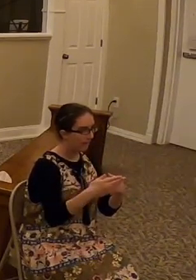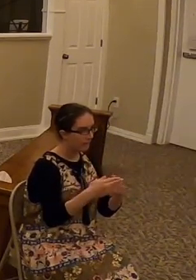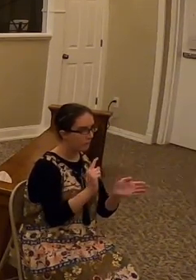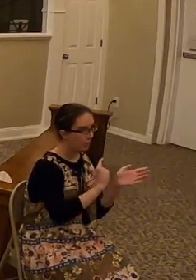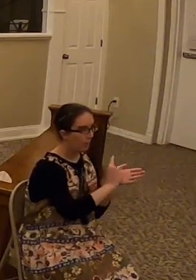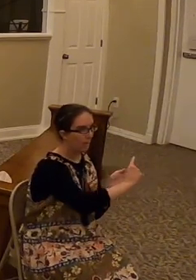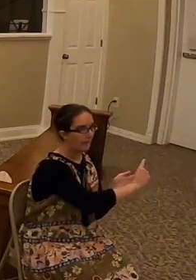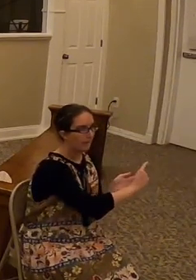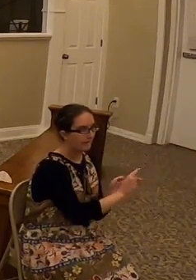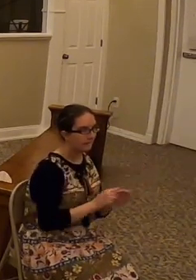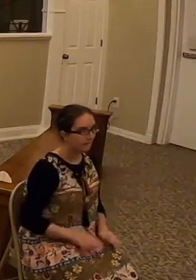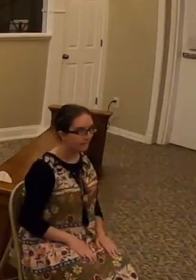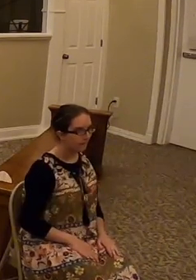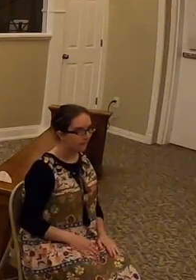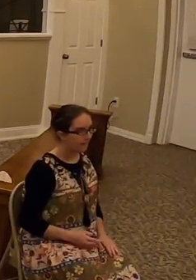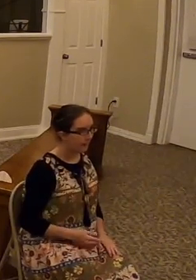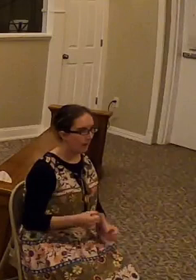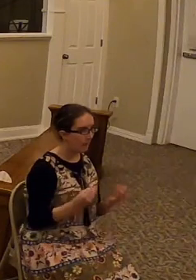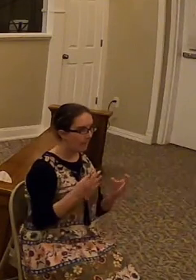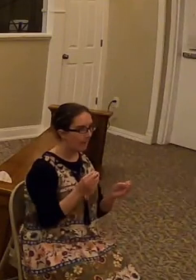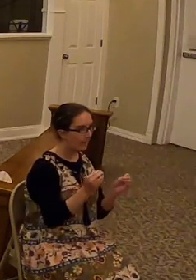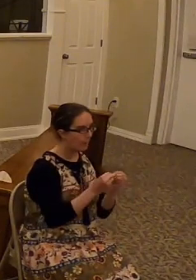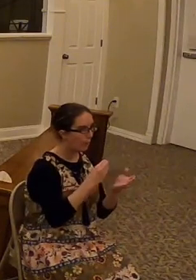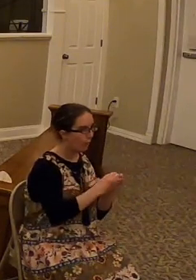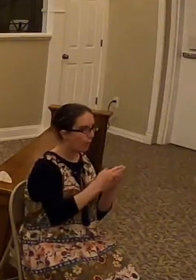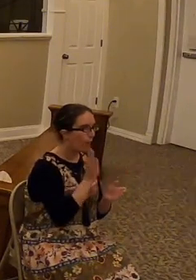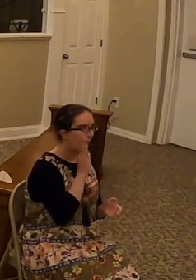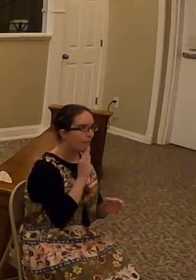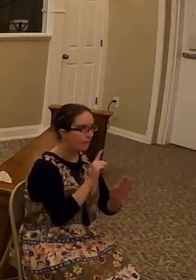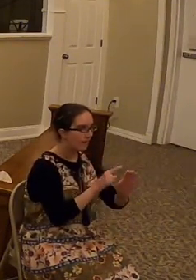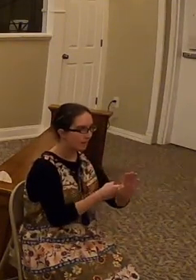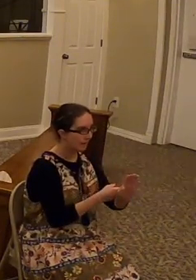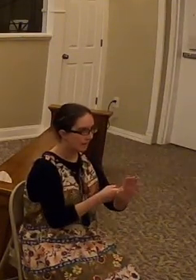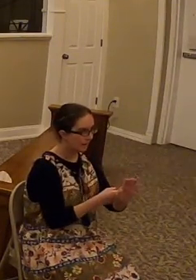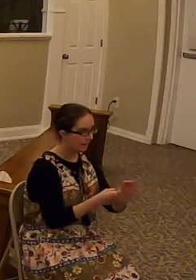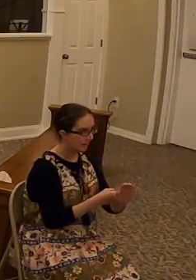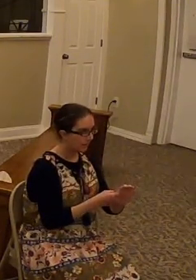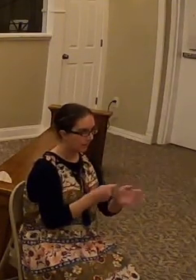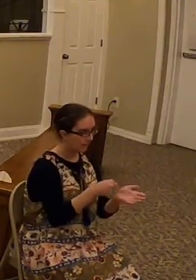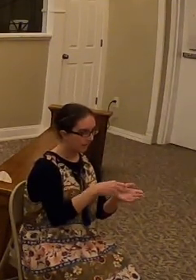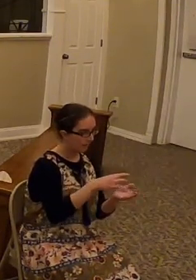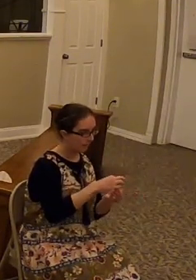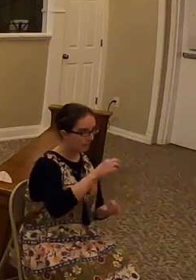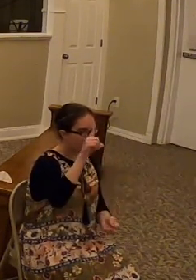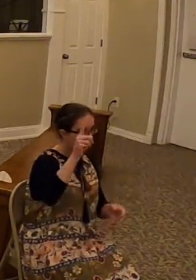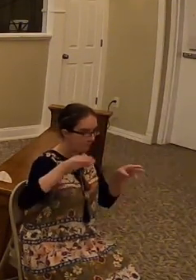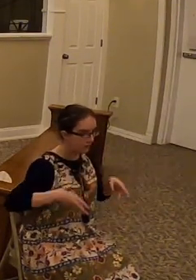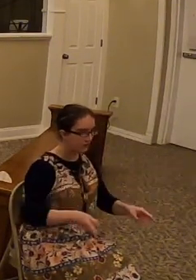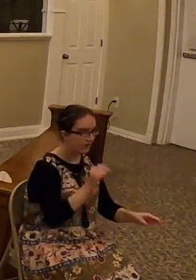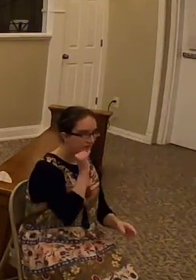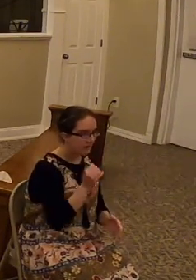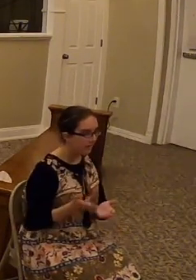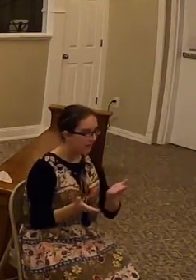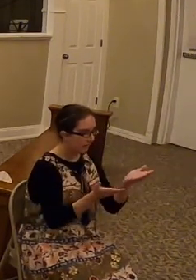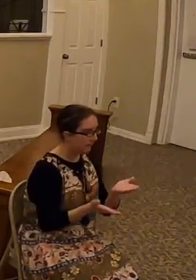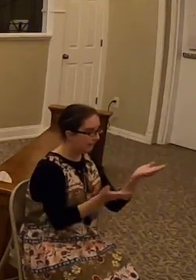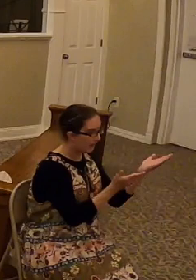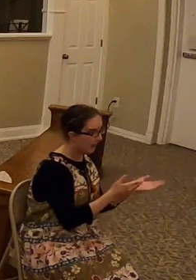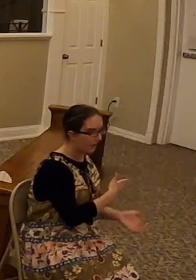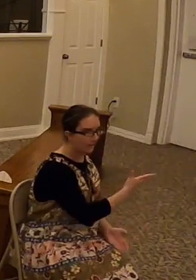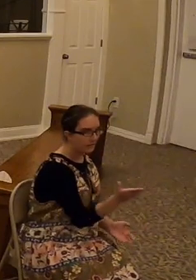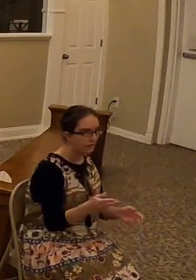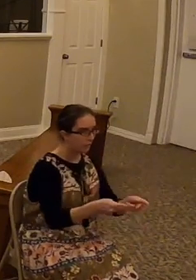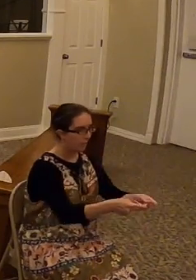Amen. There's several more lessons we're going to begin. This spiritual direction is carrying us to